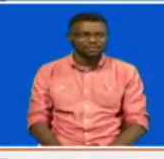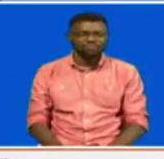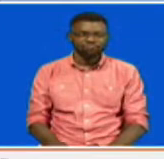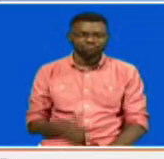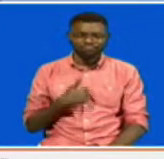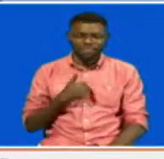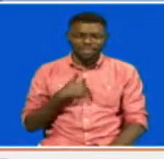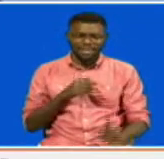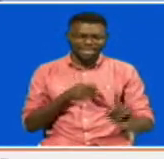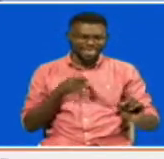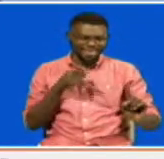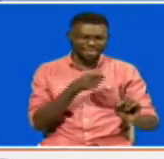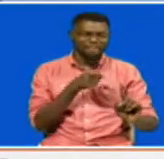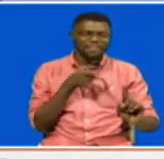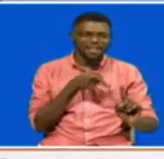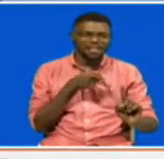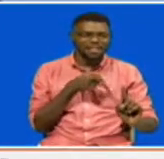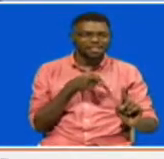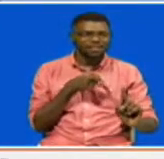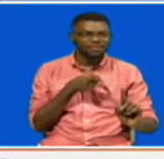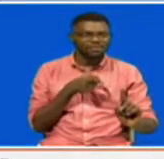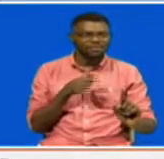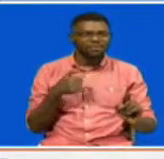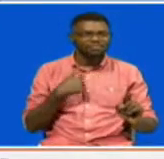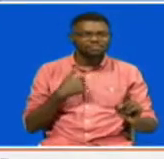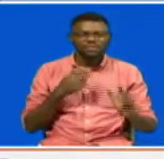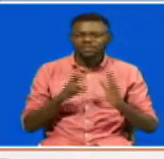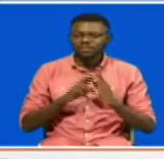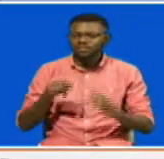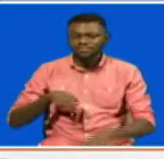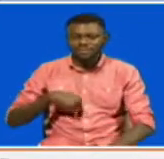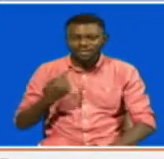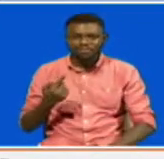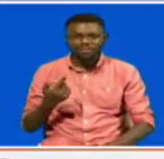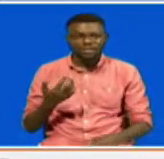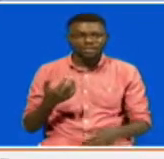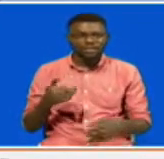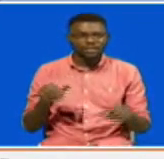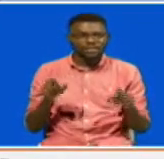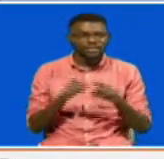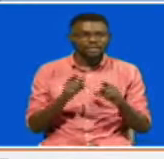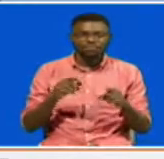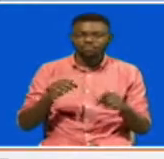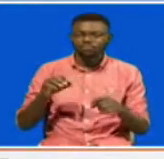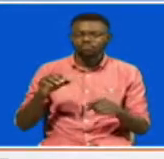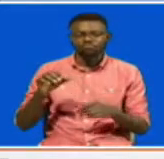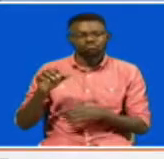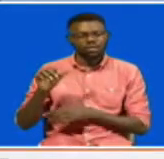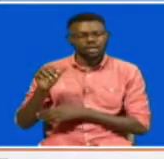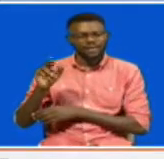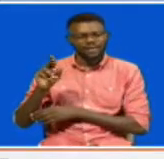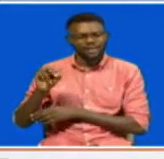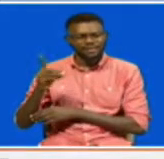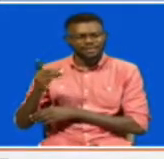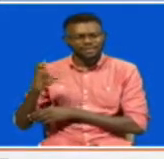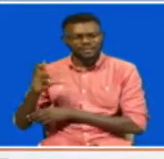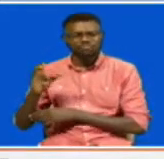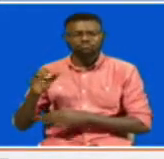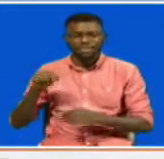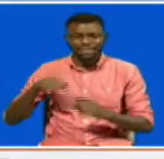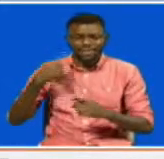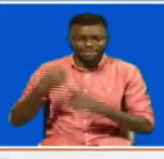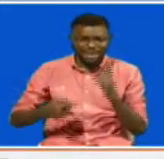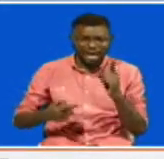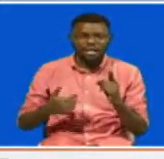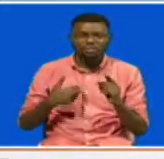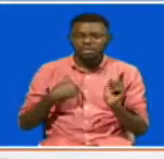I would be presenting myself during the NDC later on this year to be